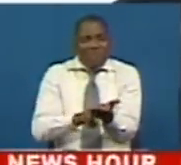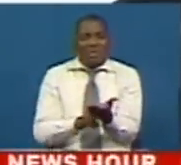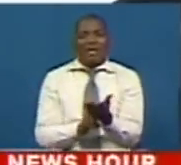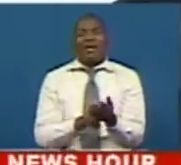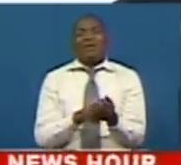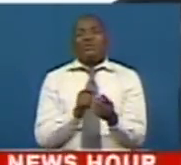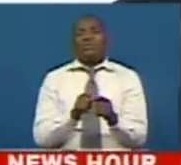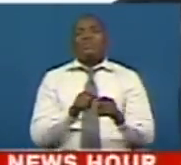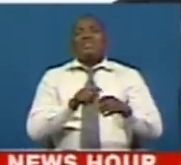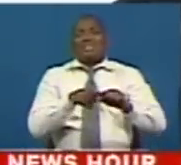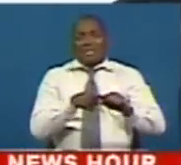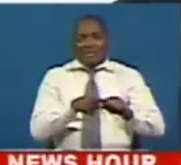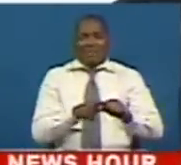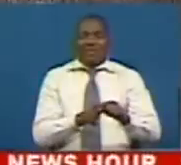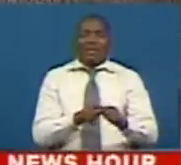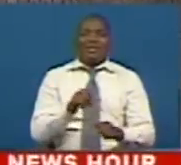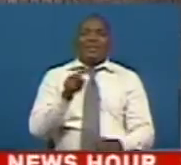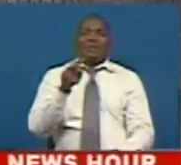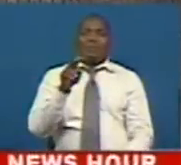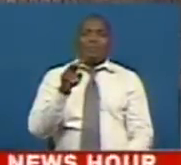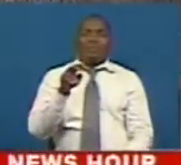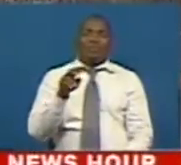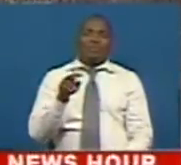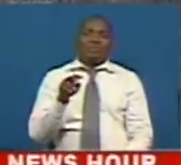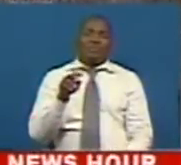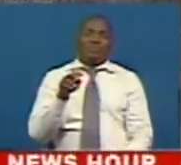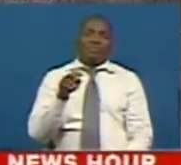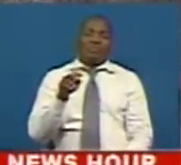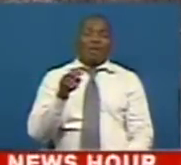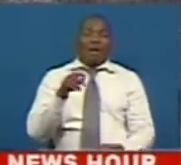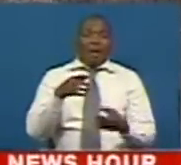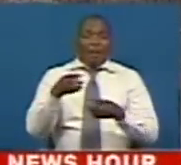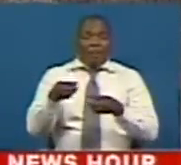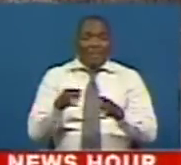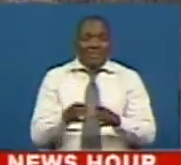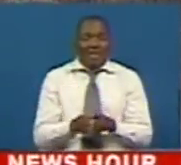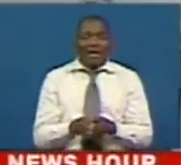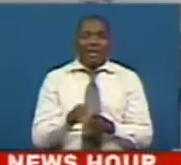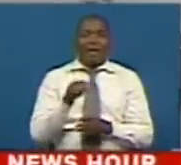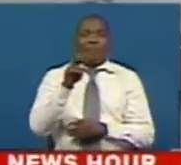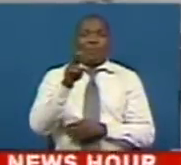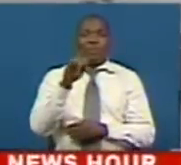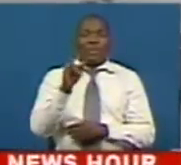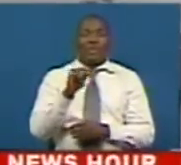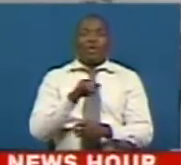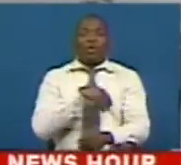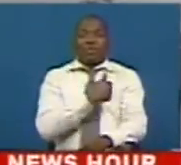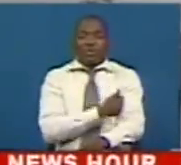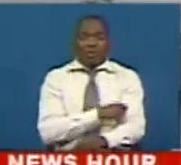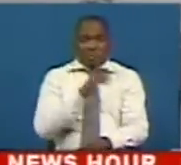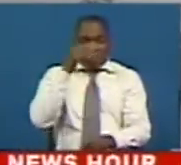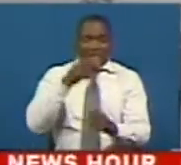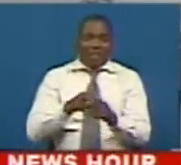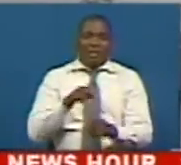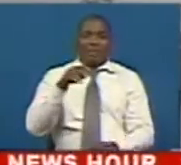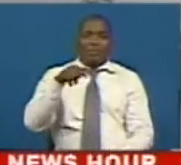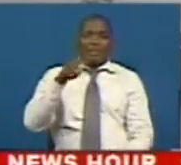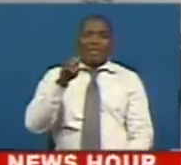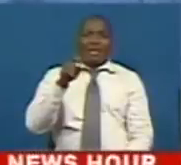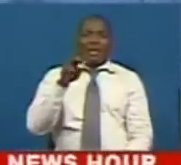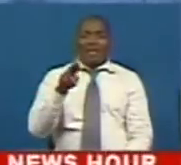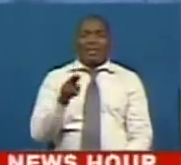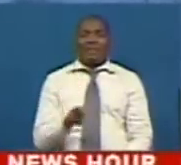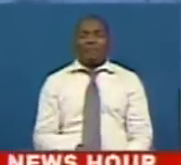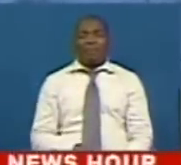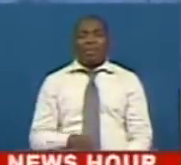actively pursue the renewables. The manager of renewables at Bui Power Authority, Mr. Peter Champong,